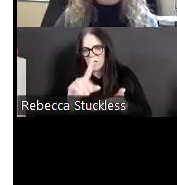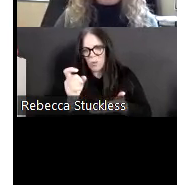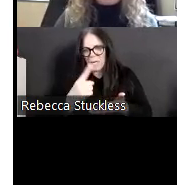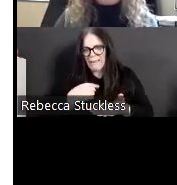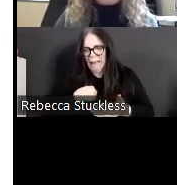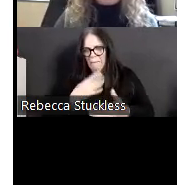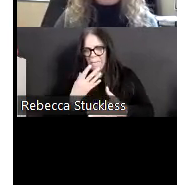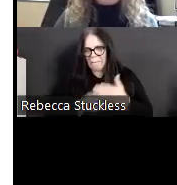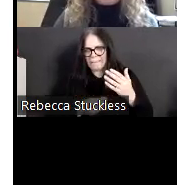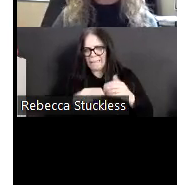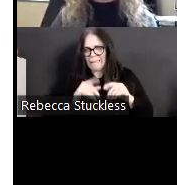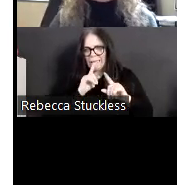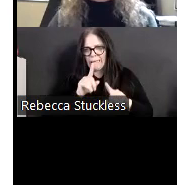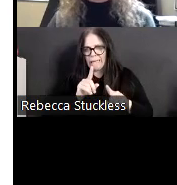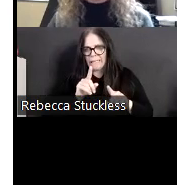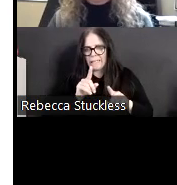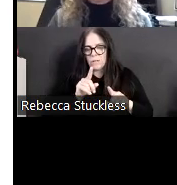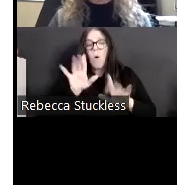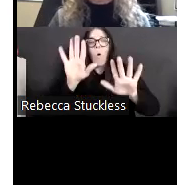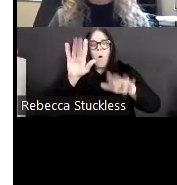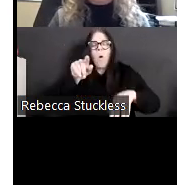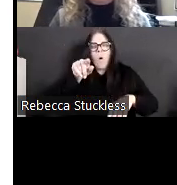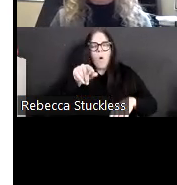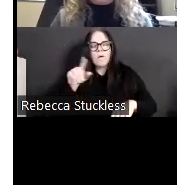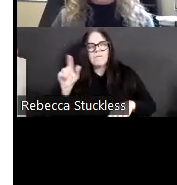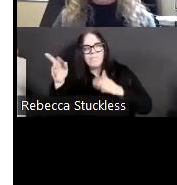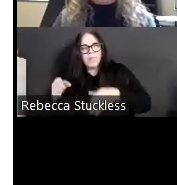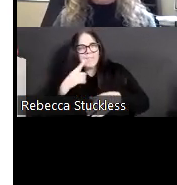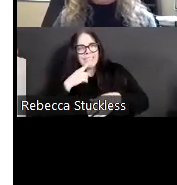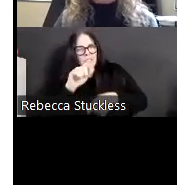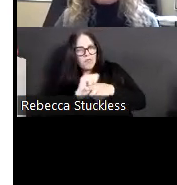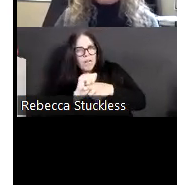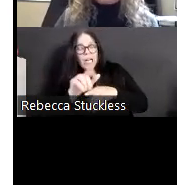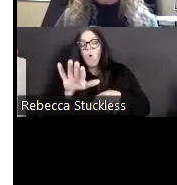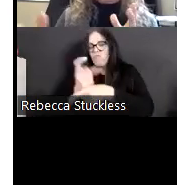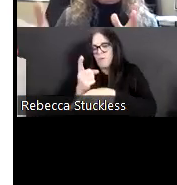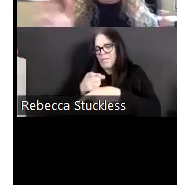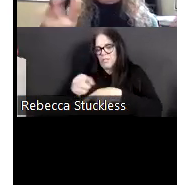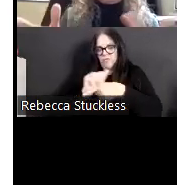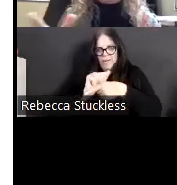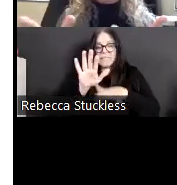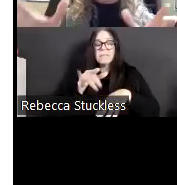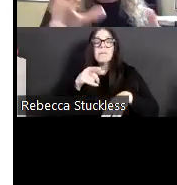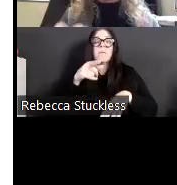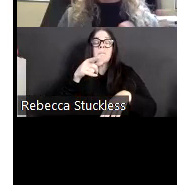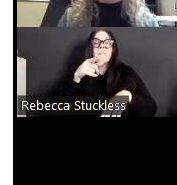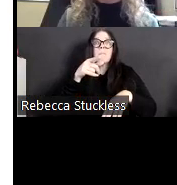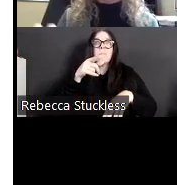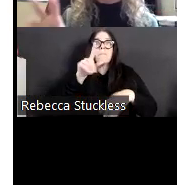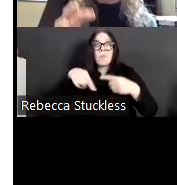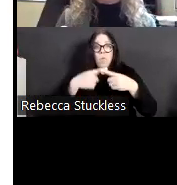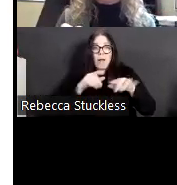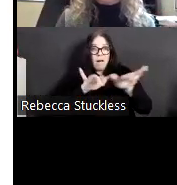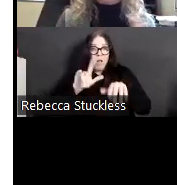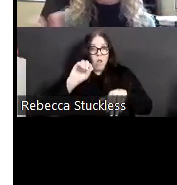Do they need any training to Oh, the administer? training, yes. So any training comes when you log in